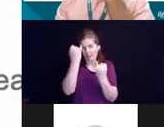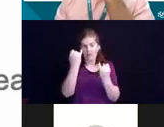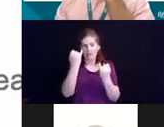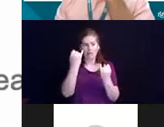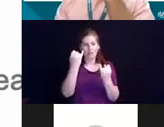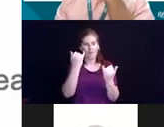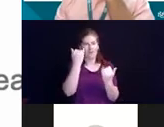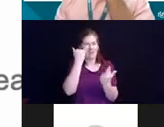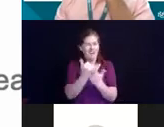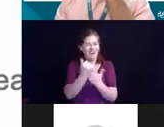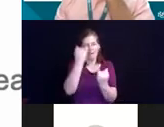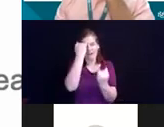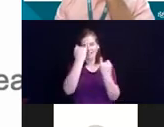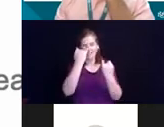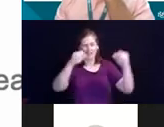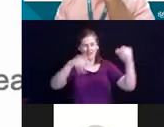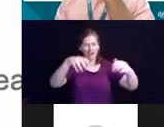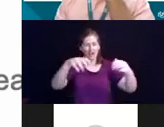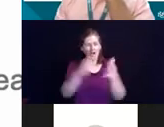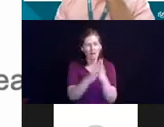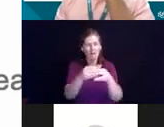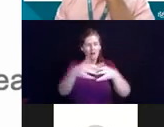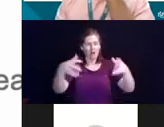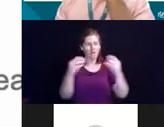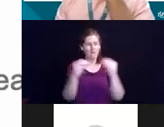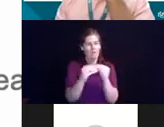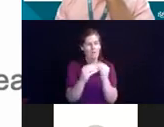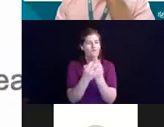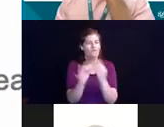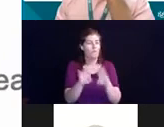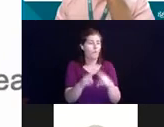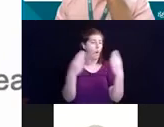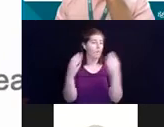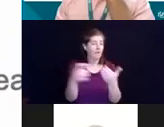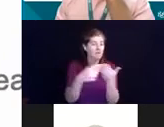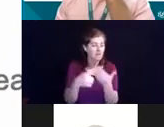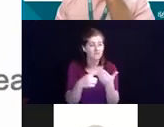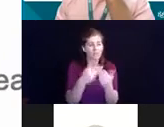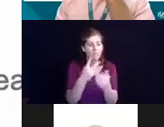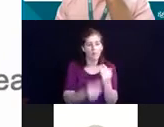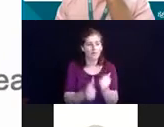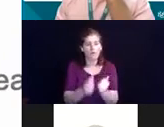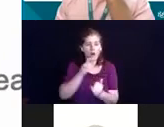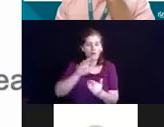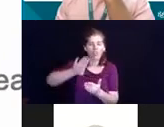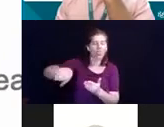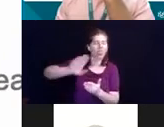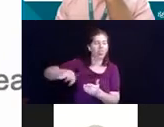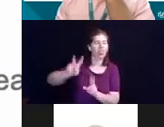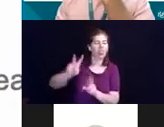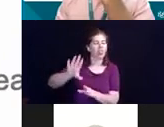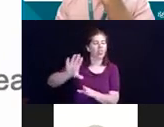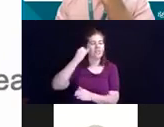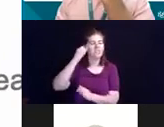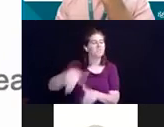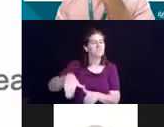ideas become free and open to be discussed and not shoot down anybody's ideas during a